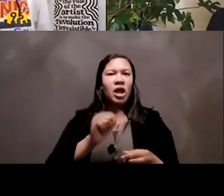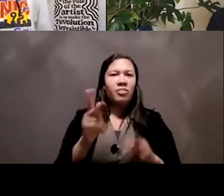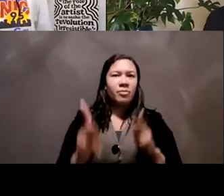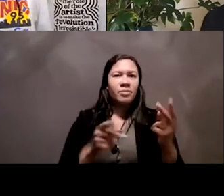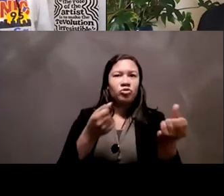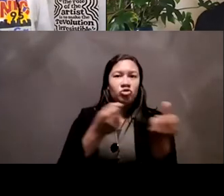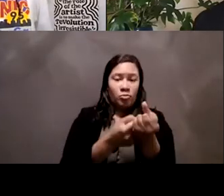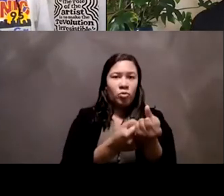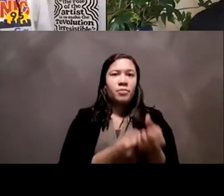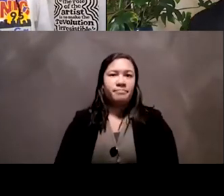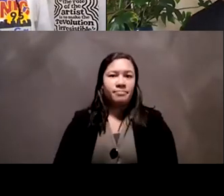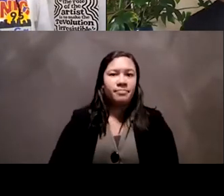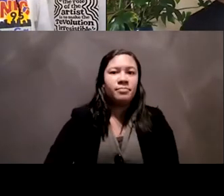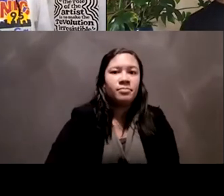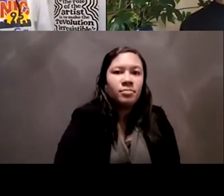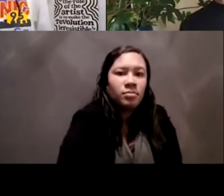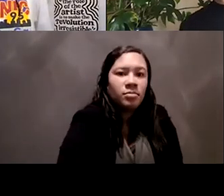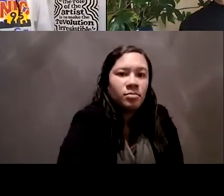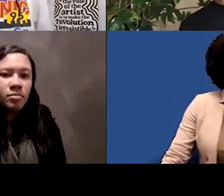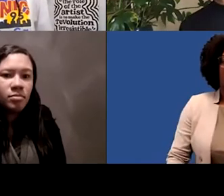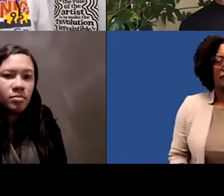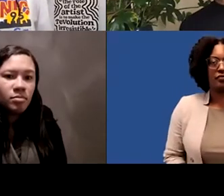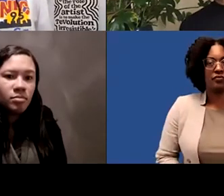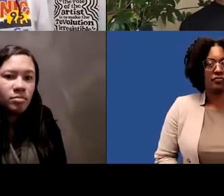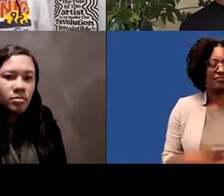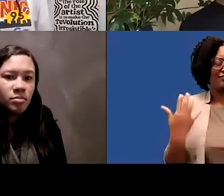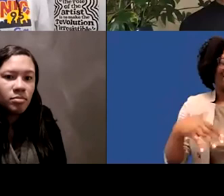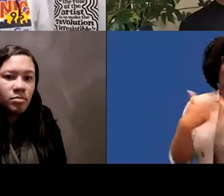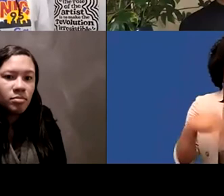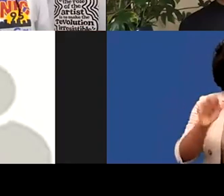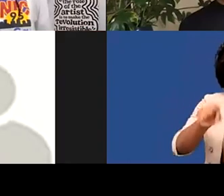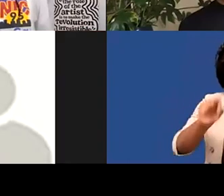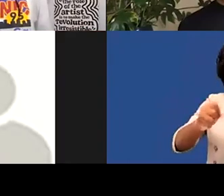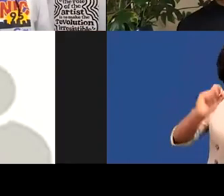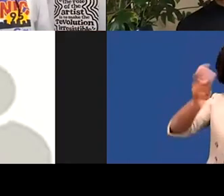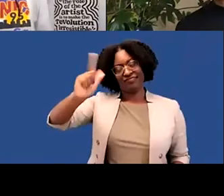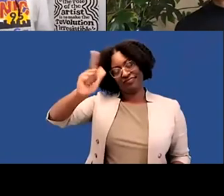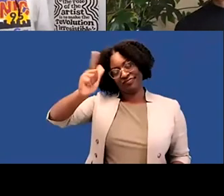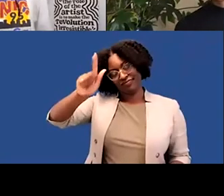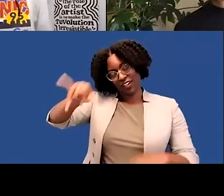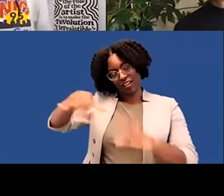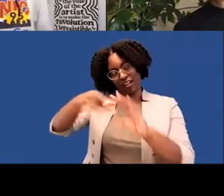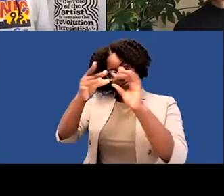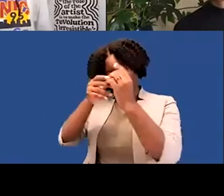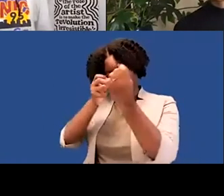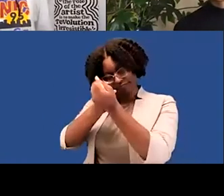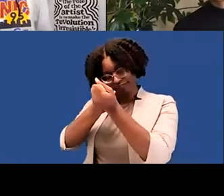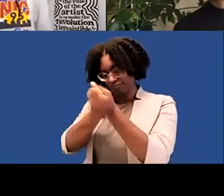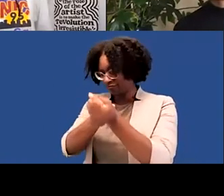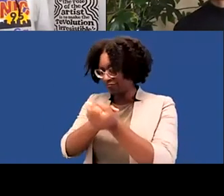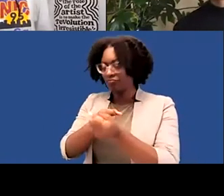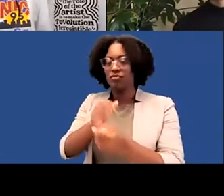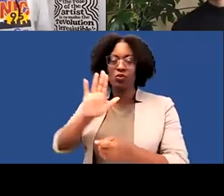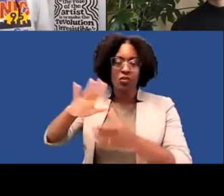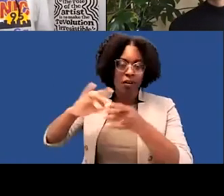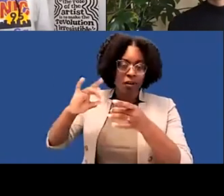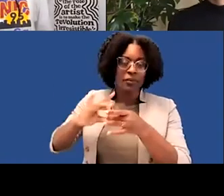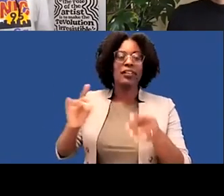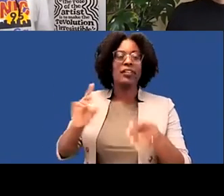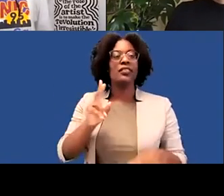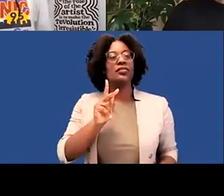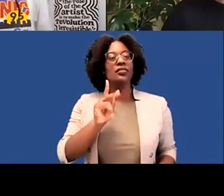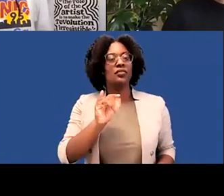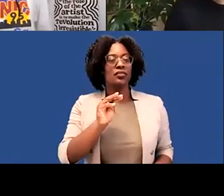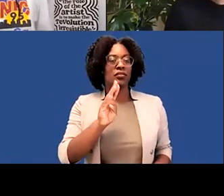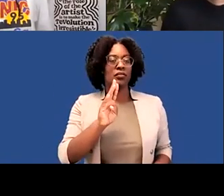Hear, hear. I second that, Naima, and I'm in agreement with everything you've shared and everything that Kimberly has shared. And I actually really love this